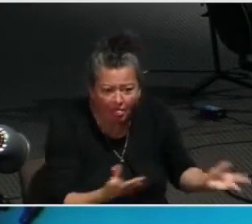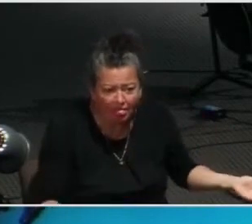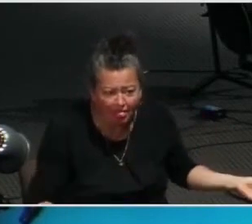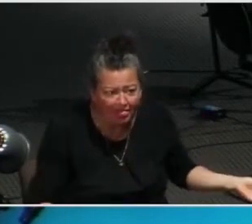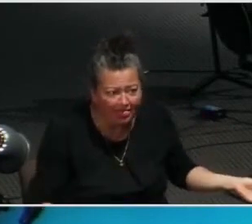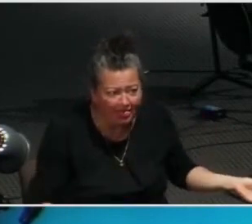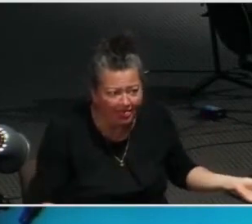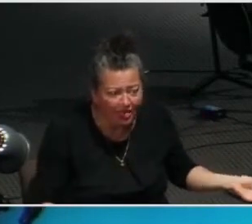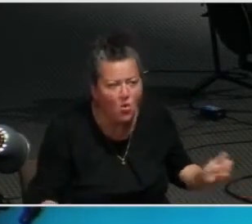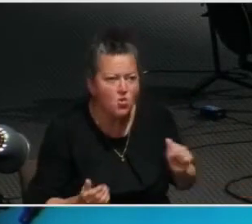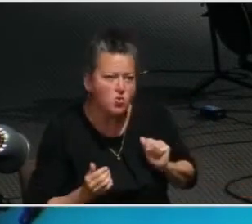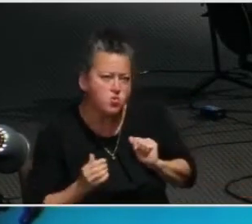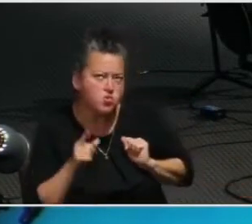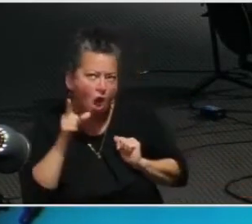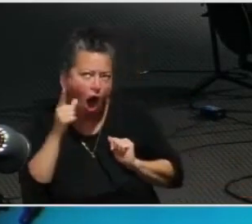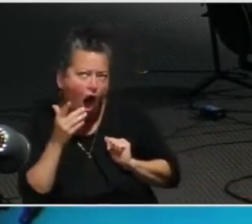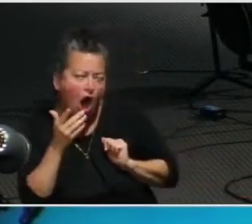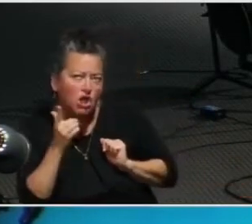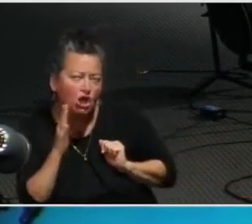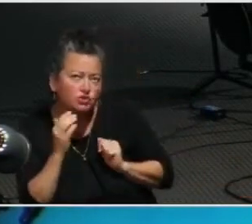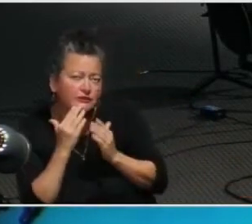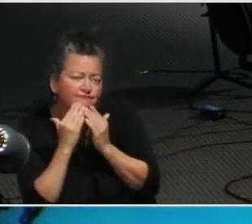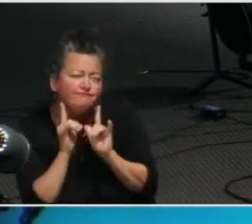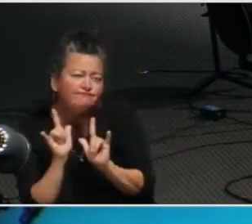because they don't deserve grace.